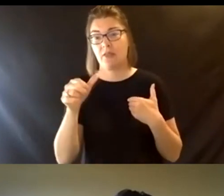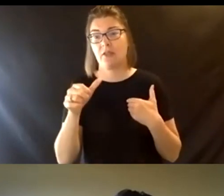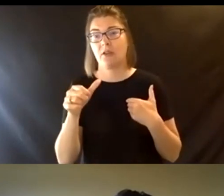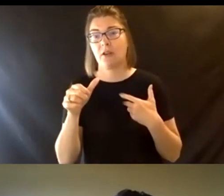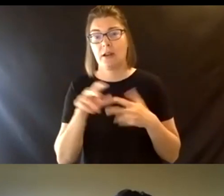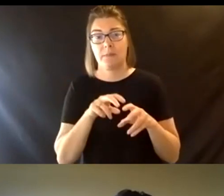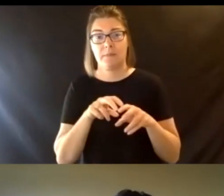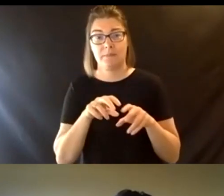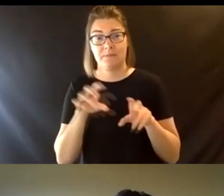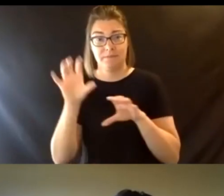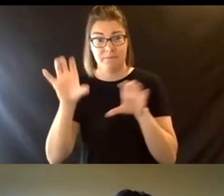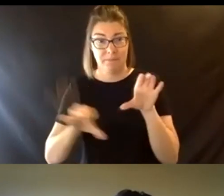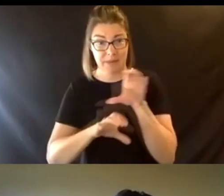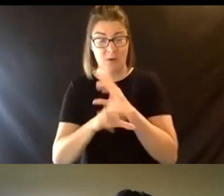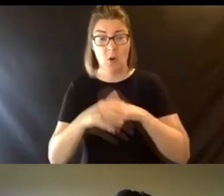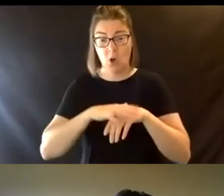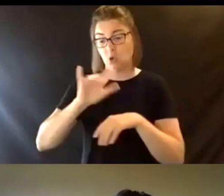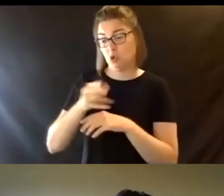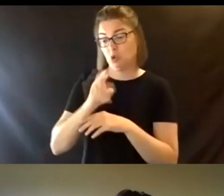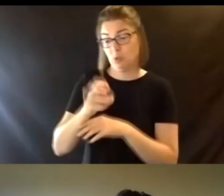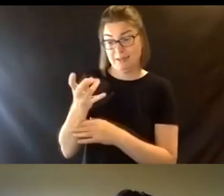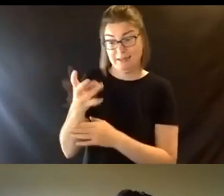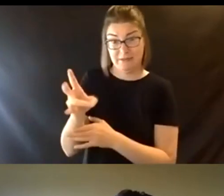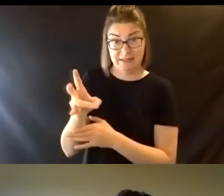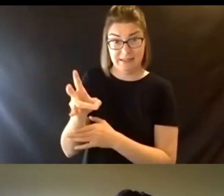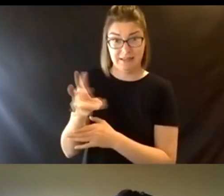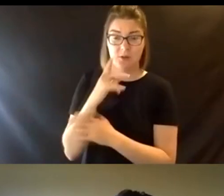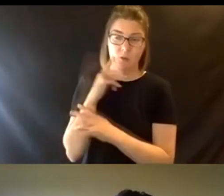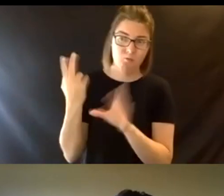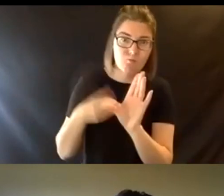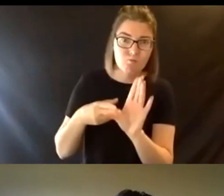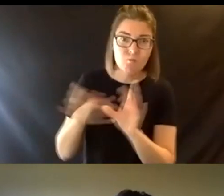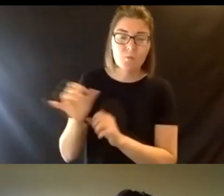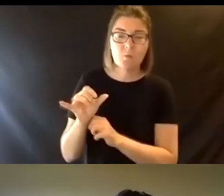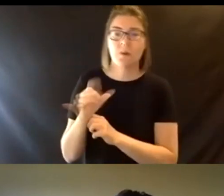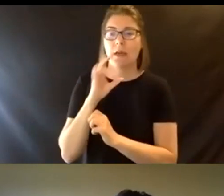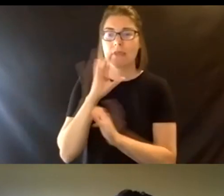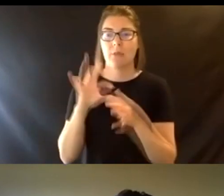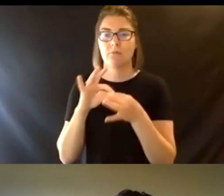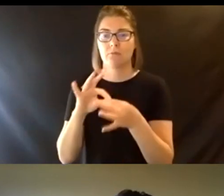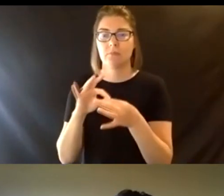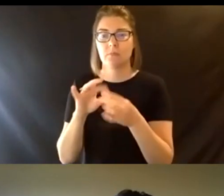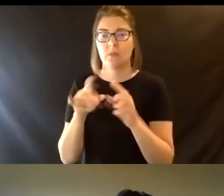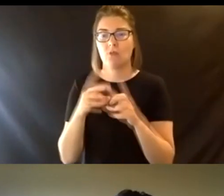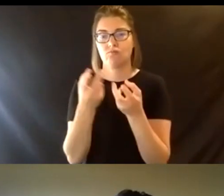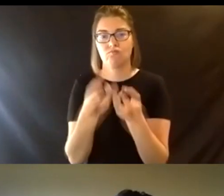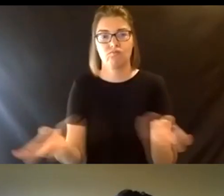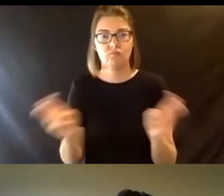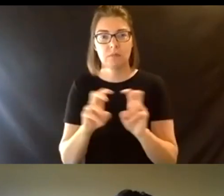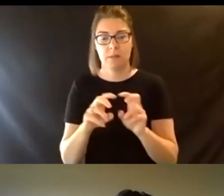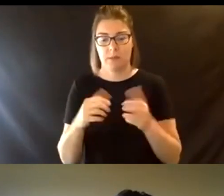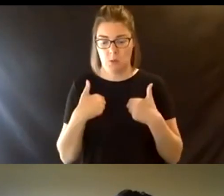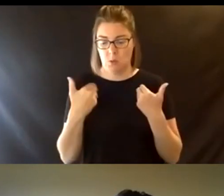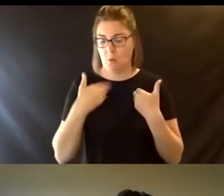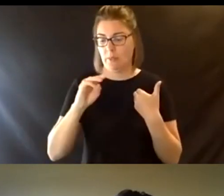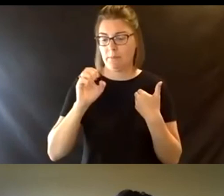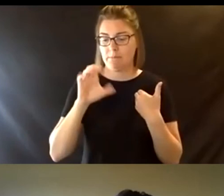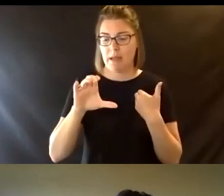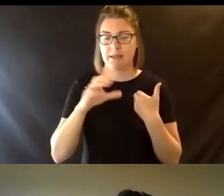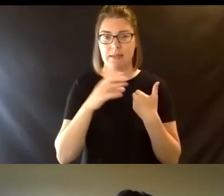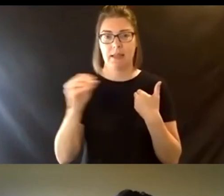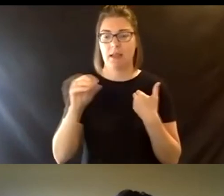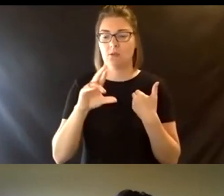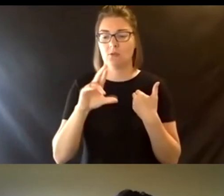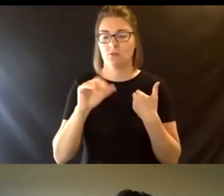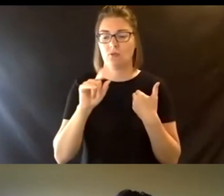on June 17. So please make sure you tune in, and it will be about a roundtable on youth masculinity and racialized